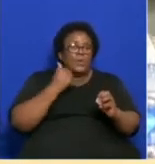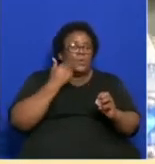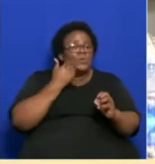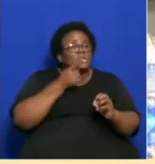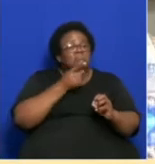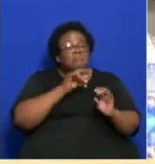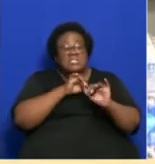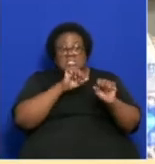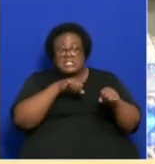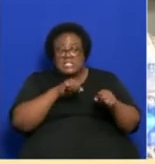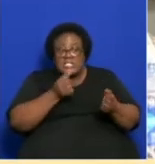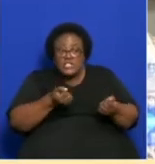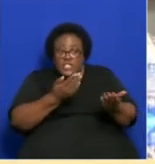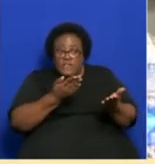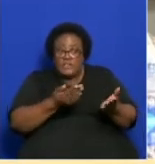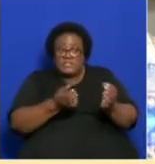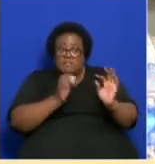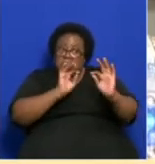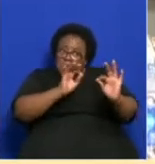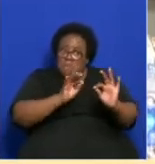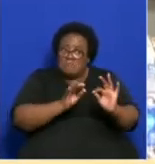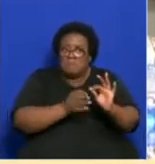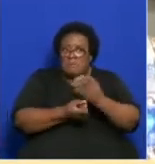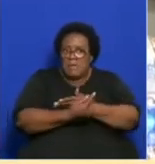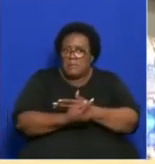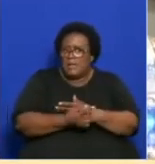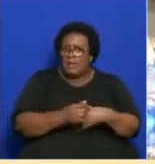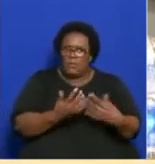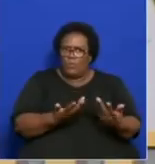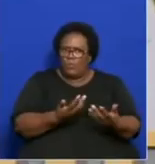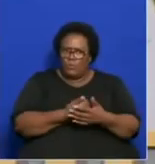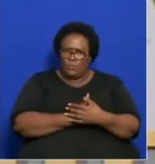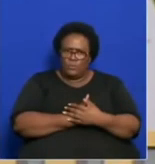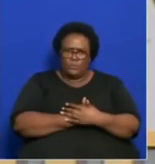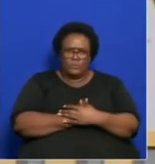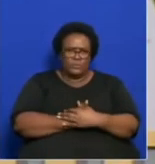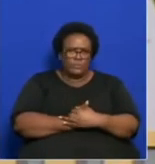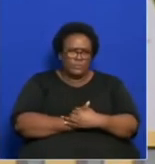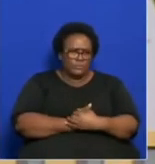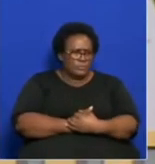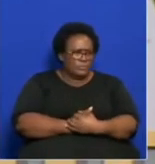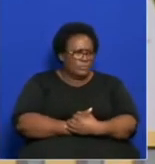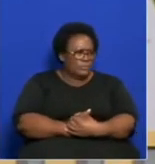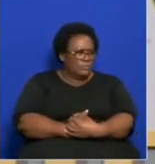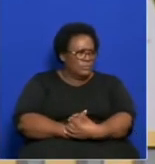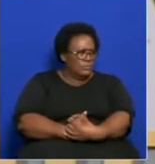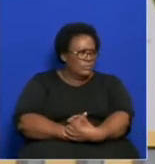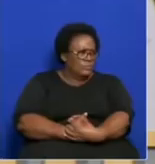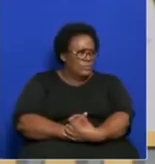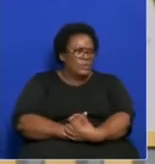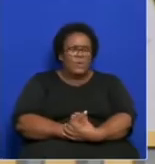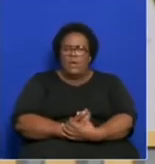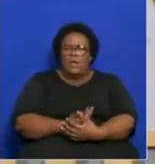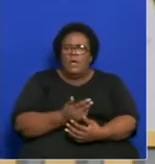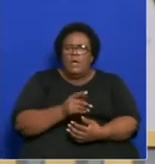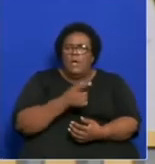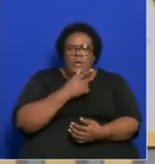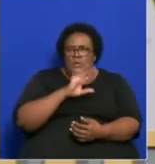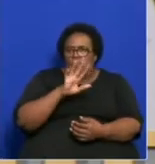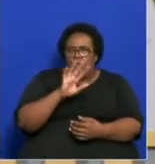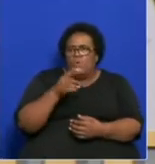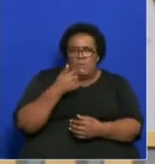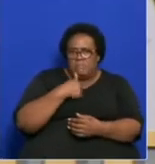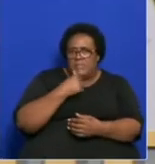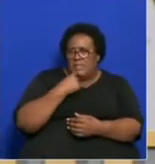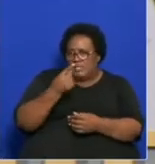with this explanation? No, we're not. I'm not saying that, Commissioner. Every invoice that gets